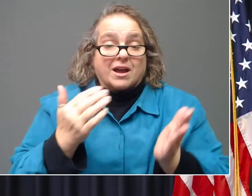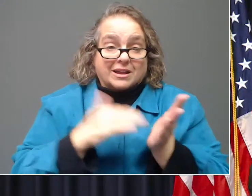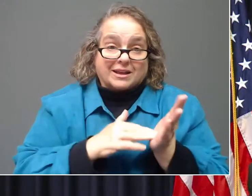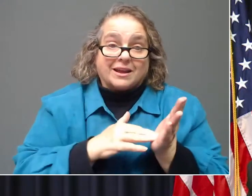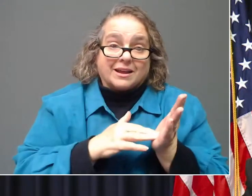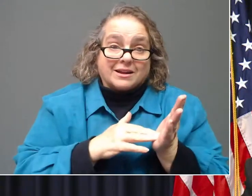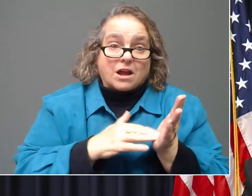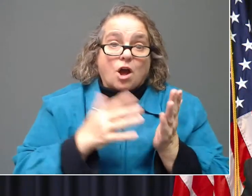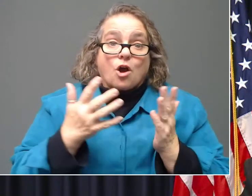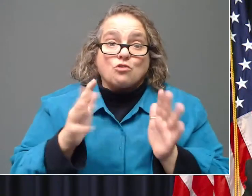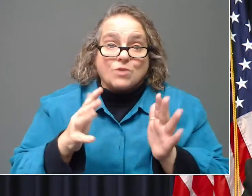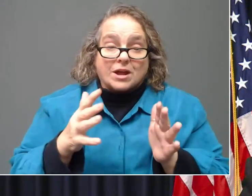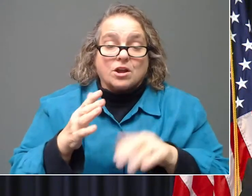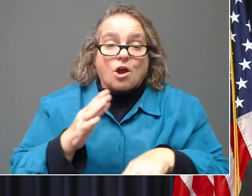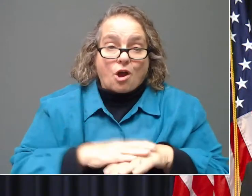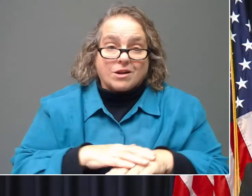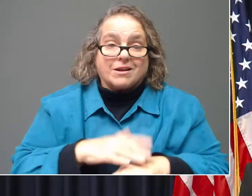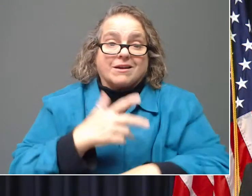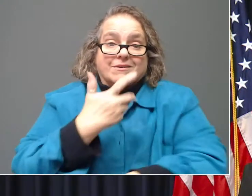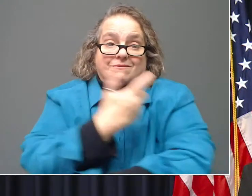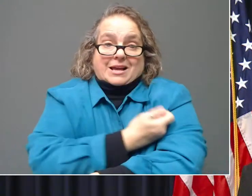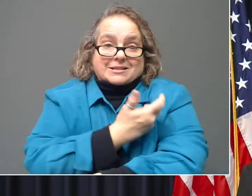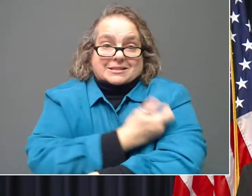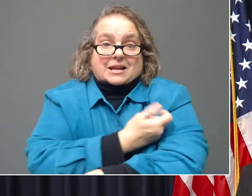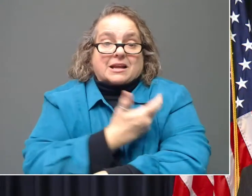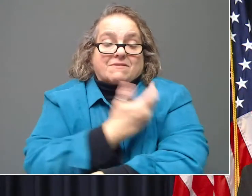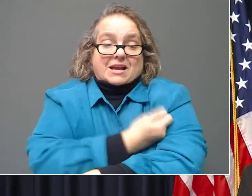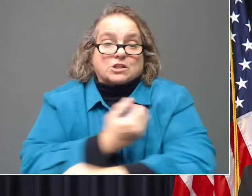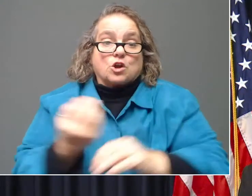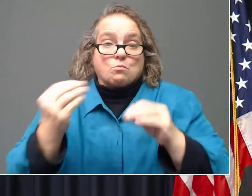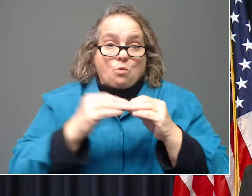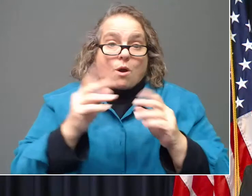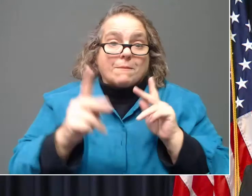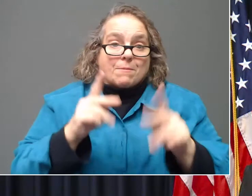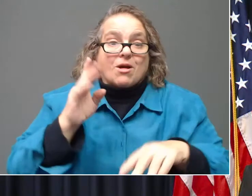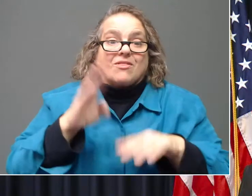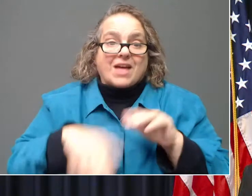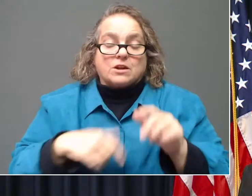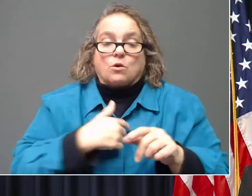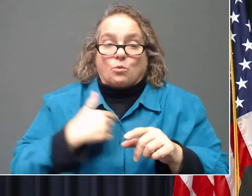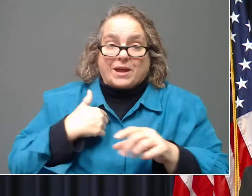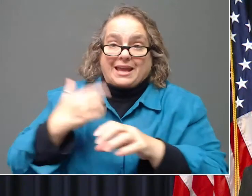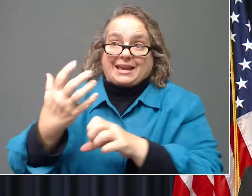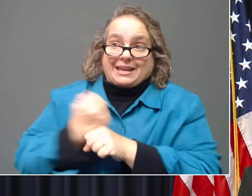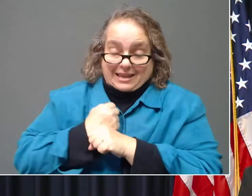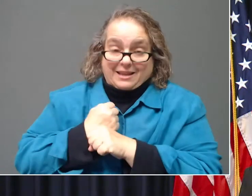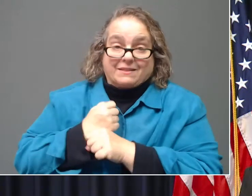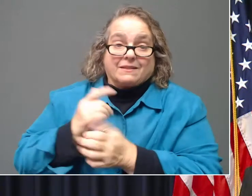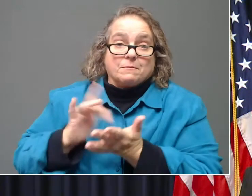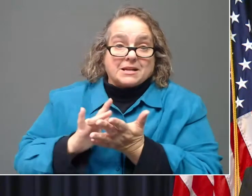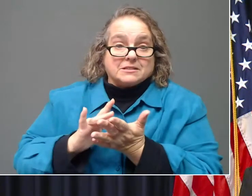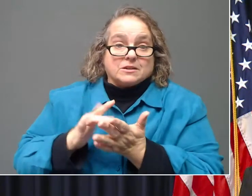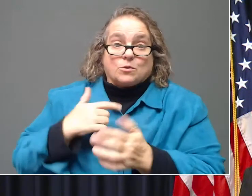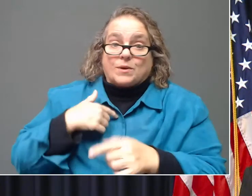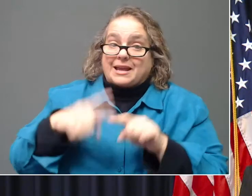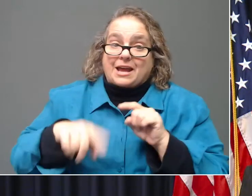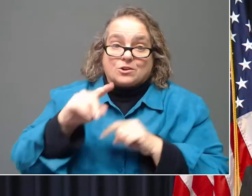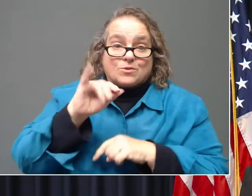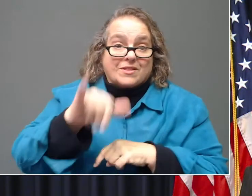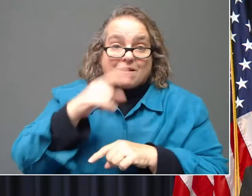already on vaccinations, vaccinating more people than we get vaccine. We won't be able to do that for long because we'll run out of the